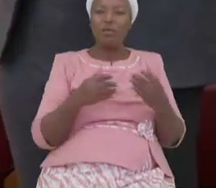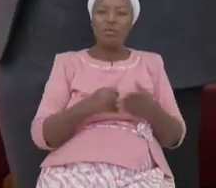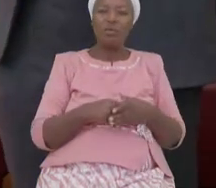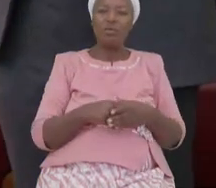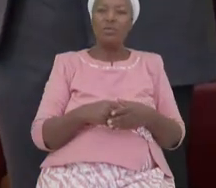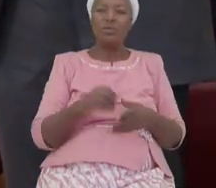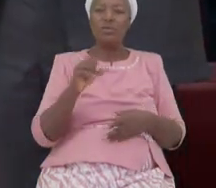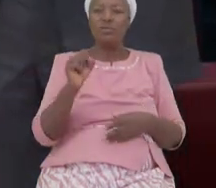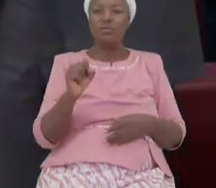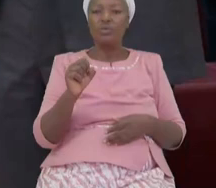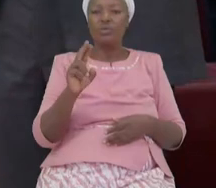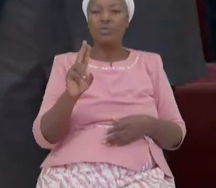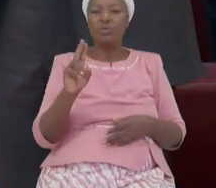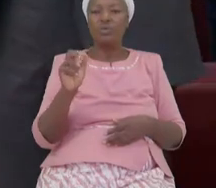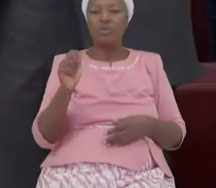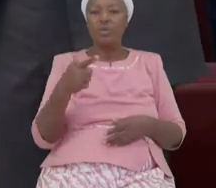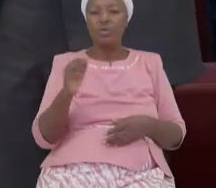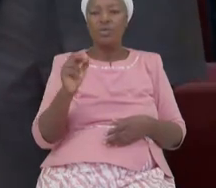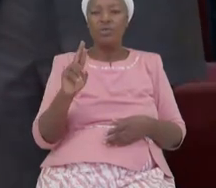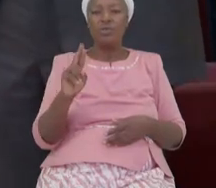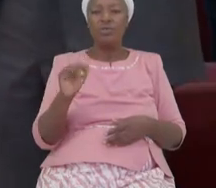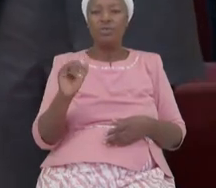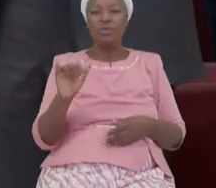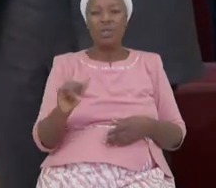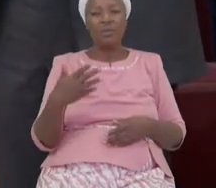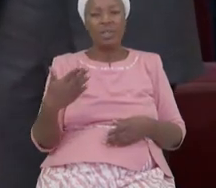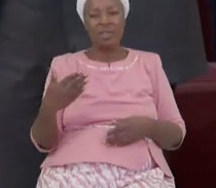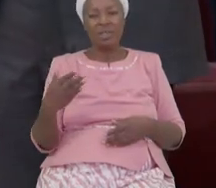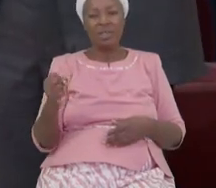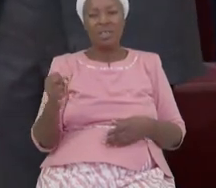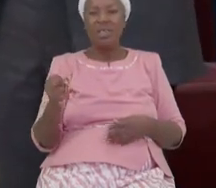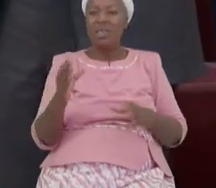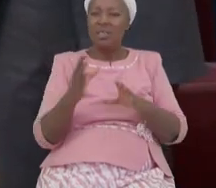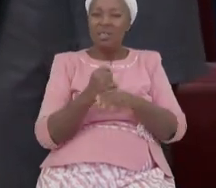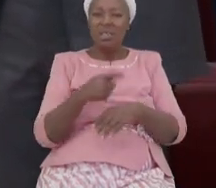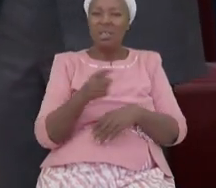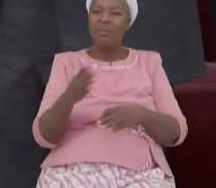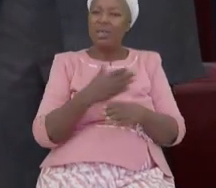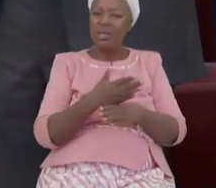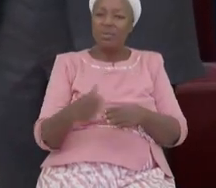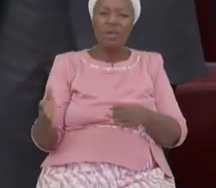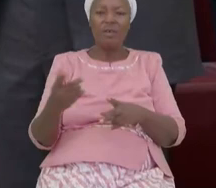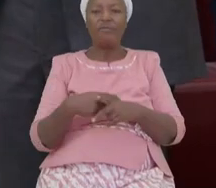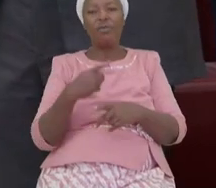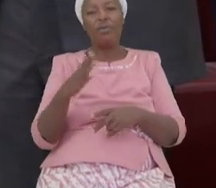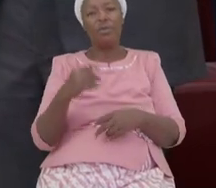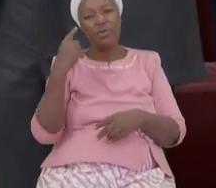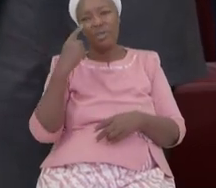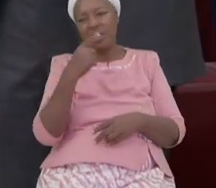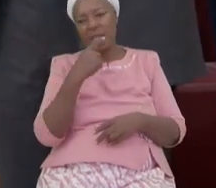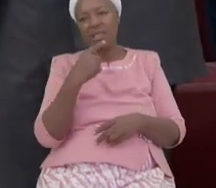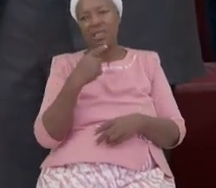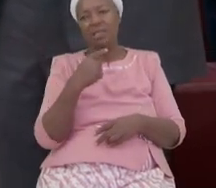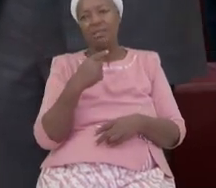diabetes causing, diabetes maintaining, weakening your spiritual life. Take all